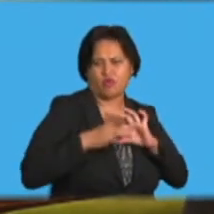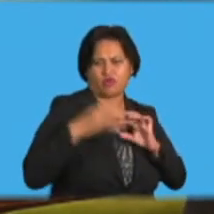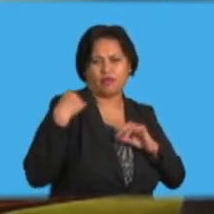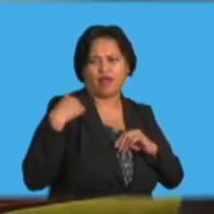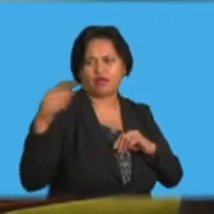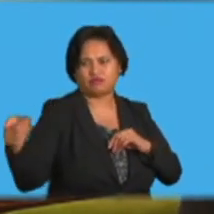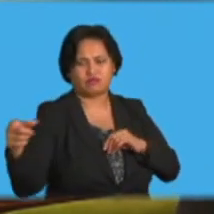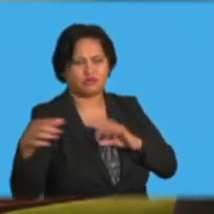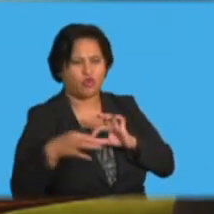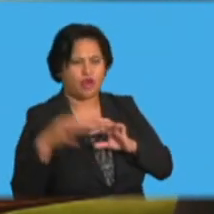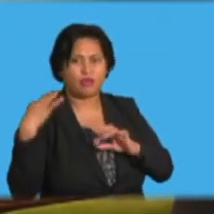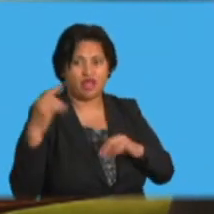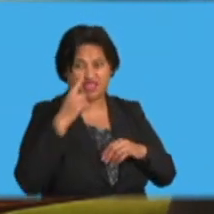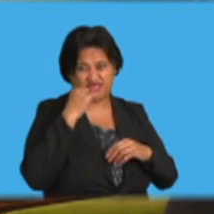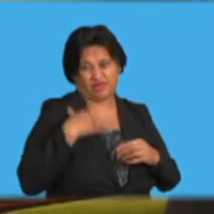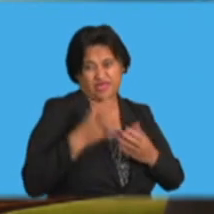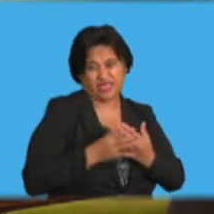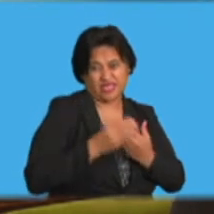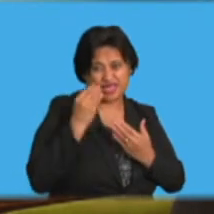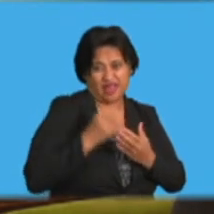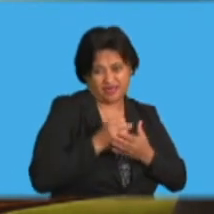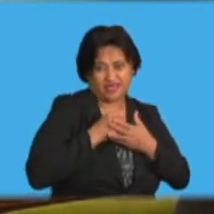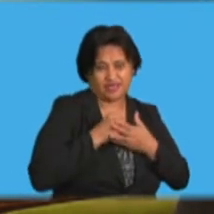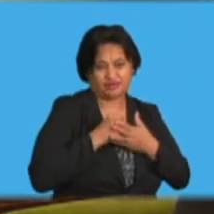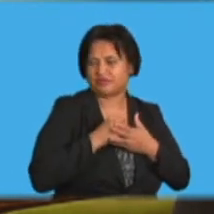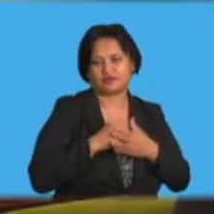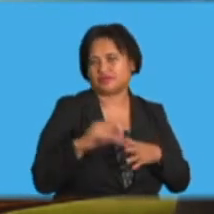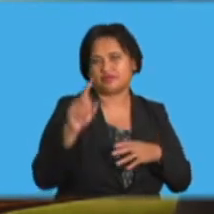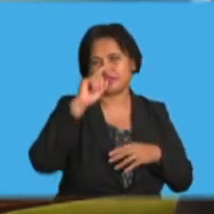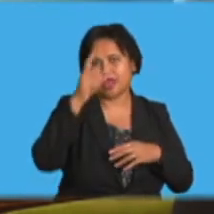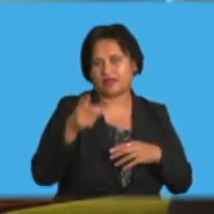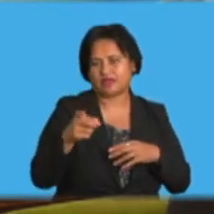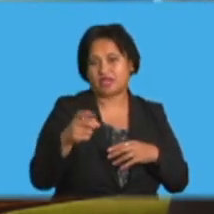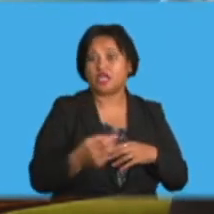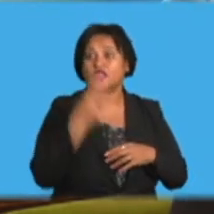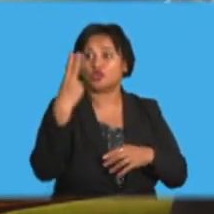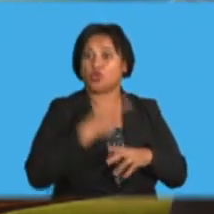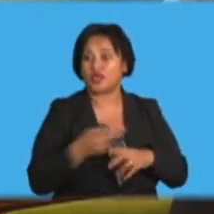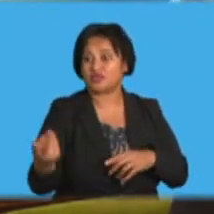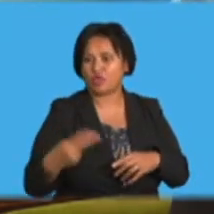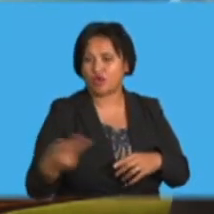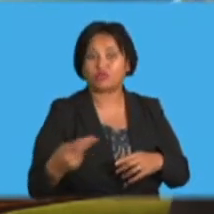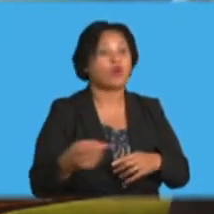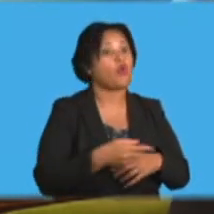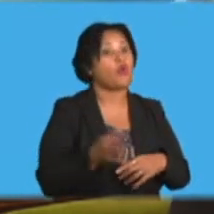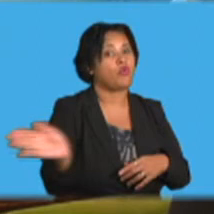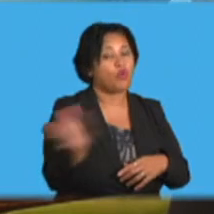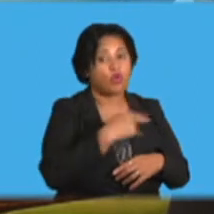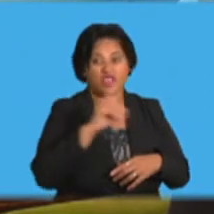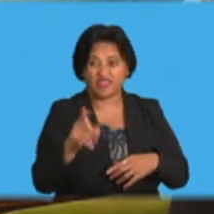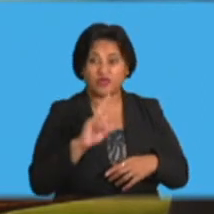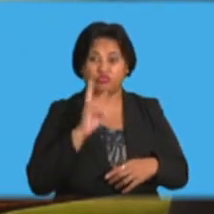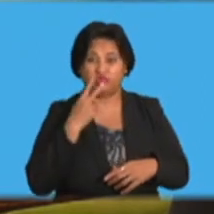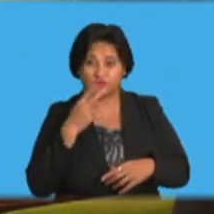can I keep the card?" She can't keep the card. We are giving them 2 weeks to return all the cards that you have illegally obtained